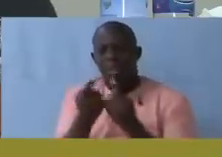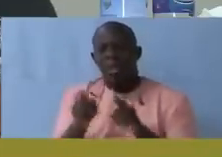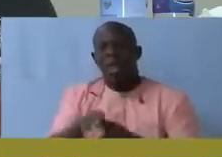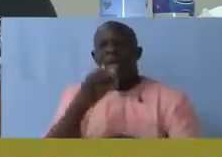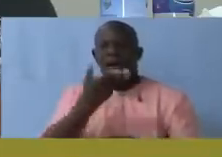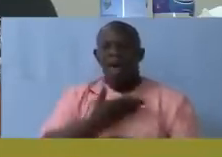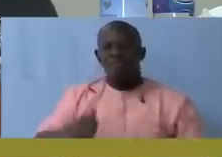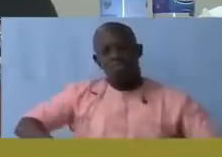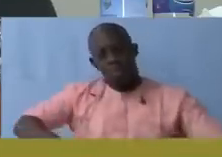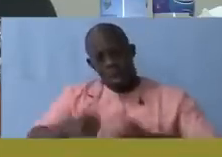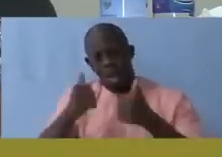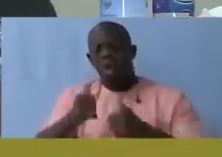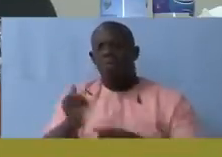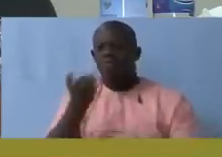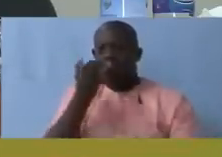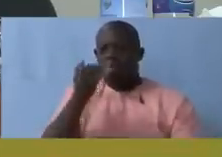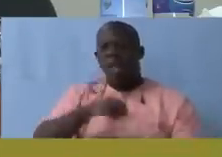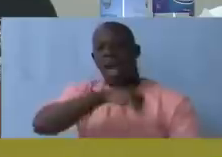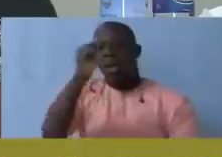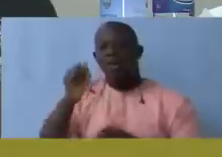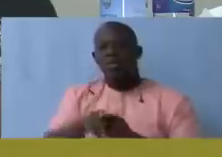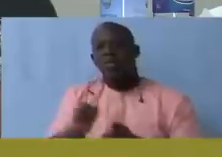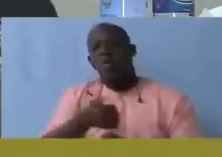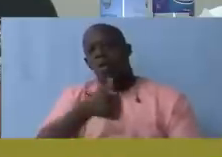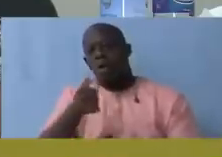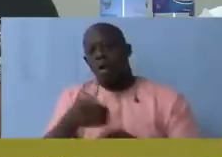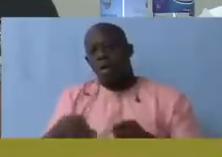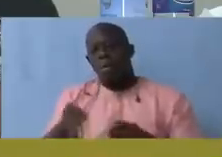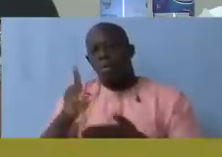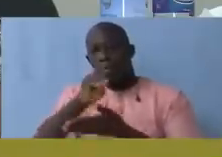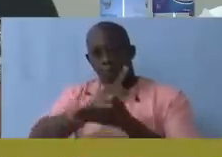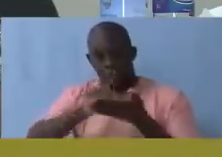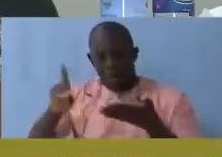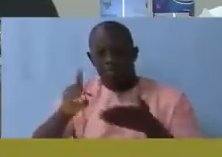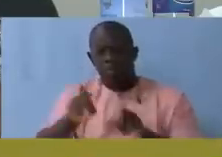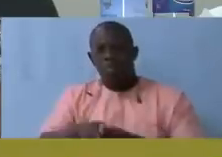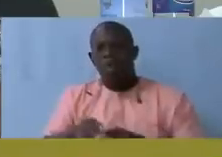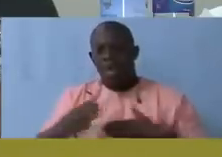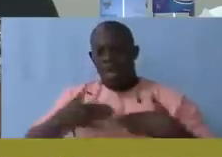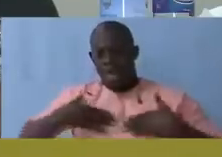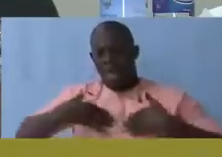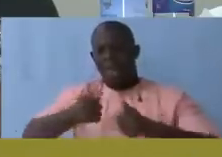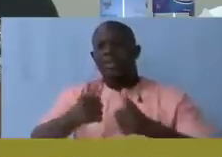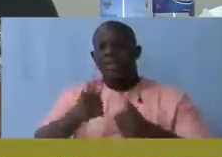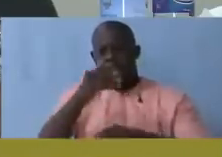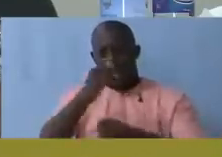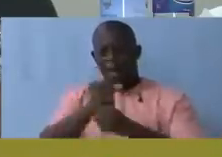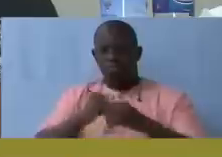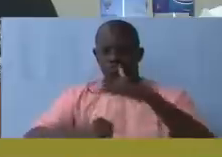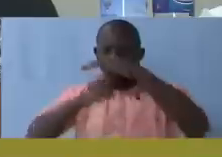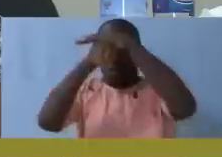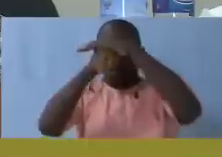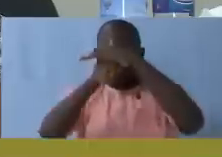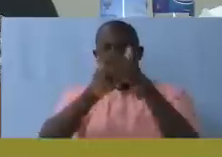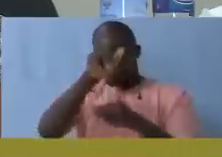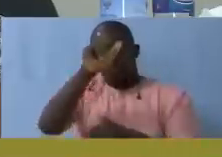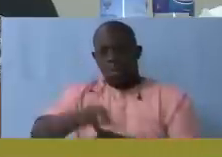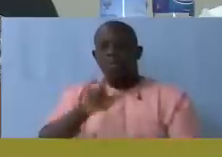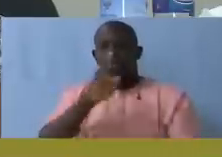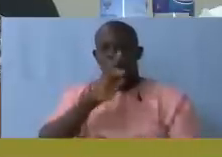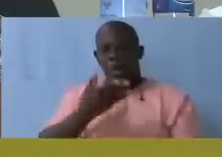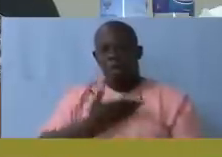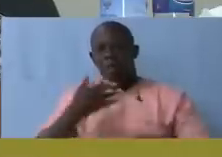having good food, and of course that's part of health of patients of the